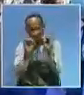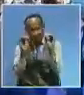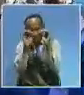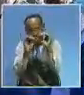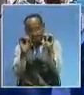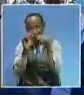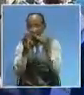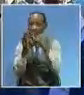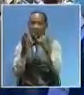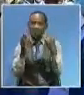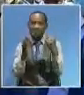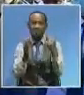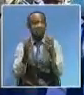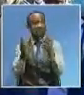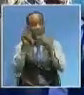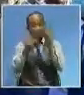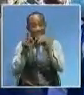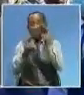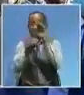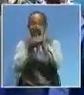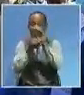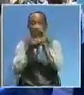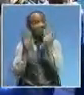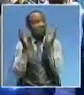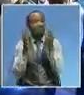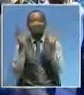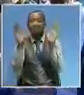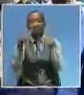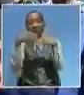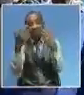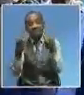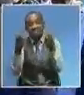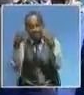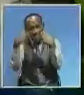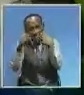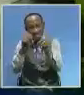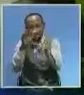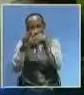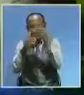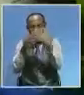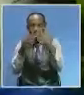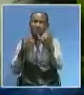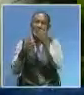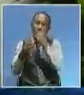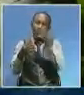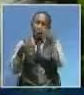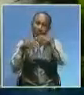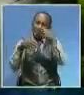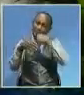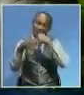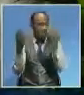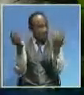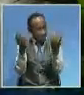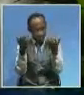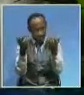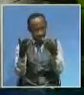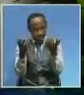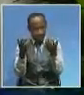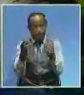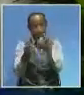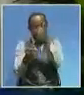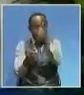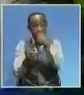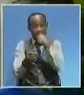people have nothing else to say. Then they try and find something. Meanwhile, President Hichilema called for